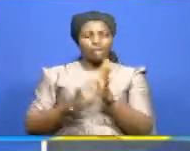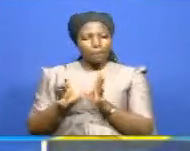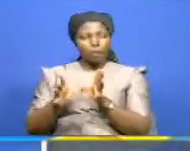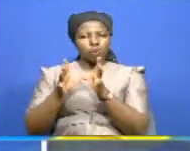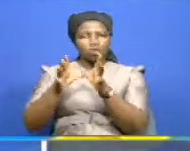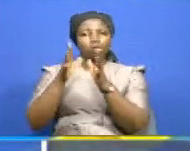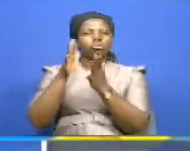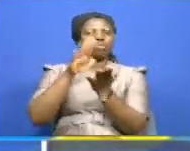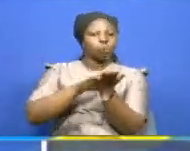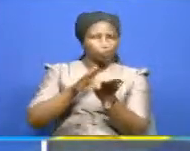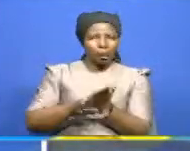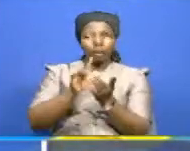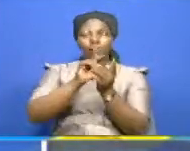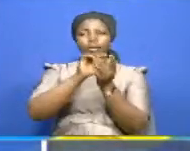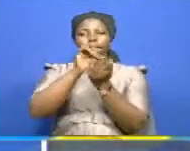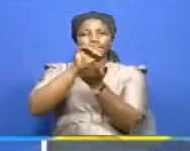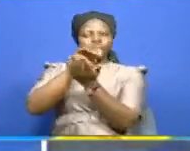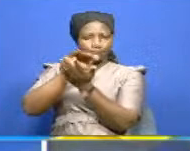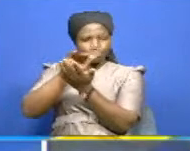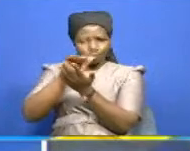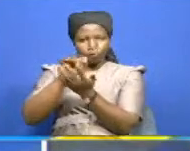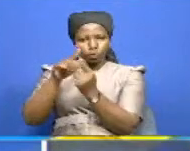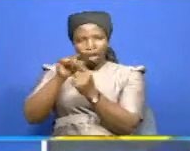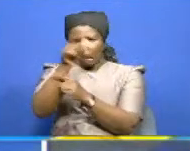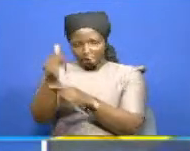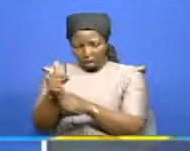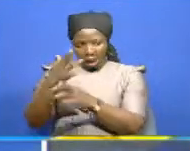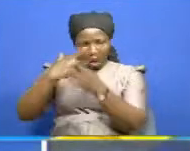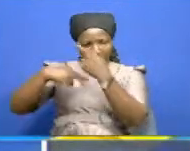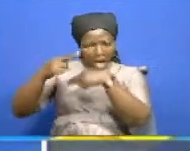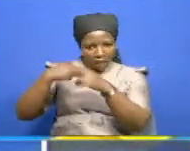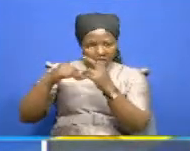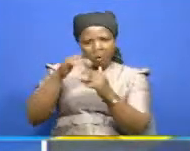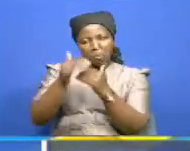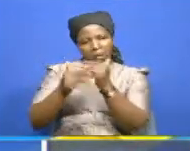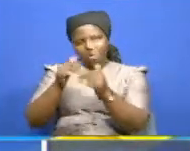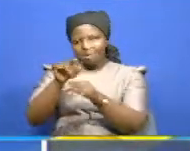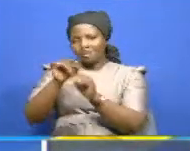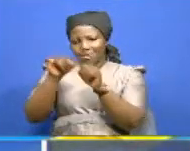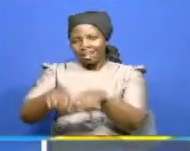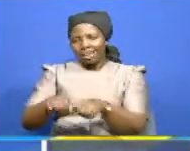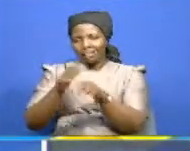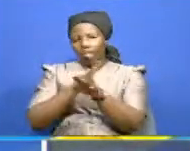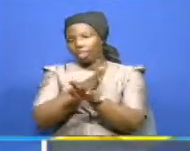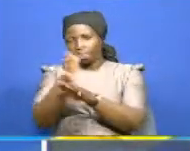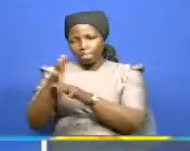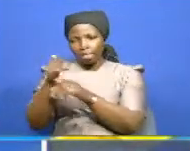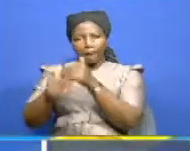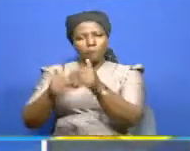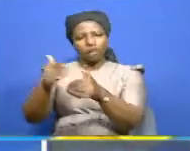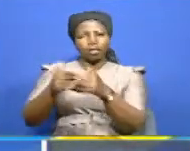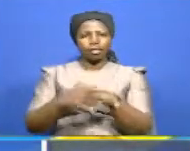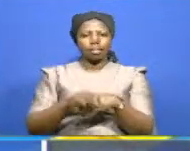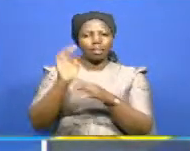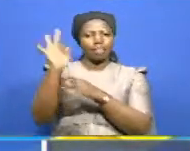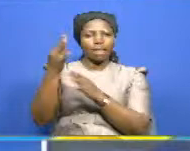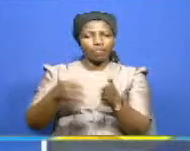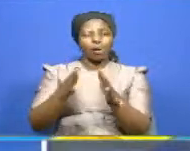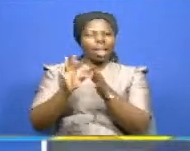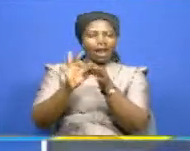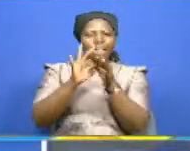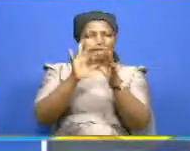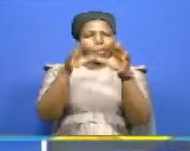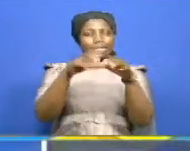to another round of review is only meant to derail the process. This as the Third Way Alliance party insisted on the need for a